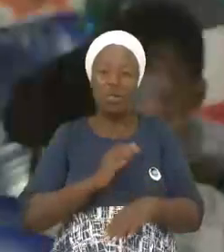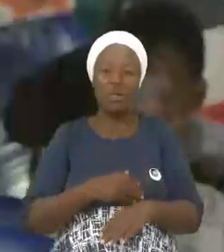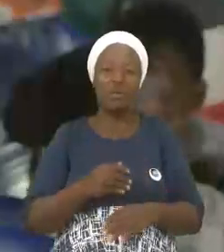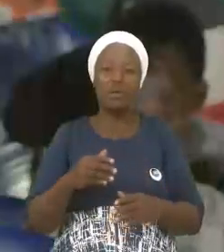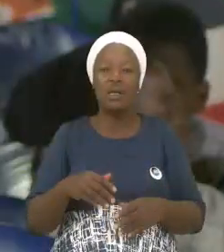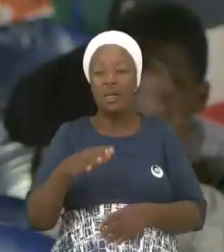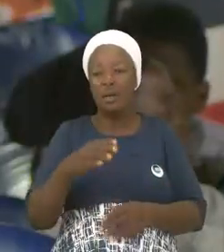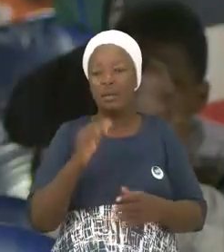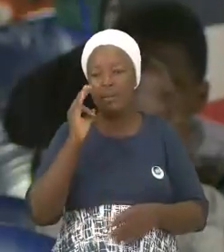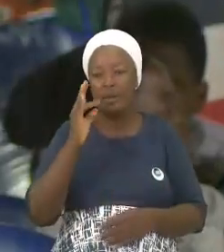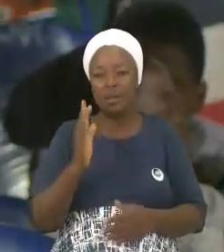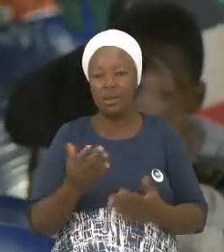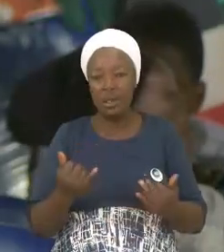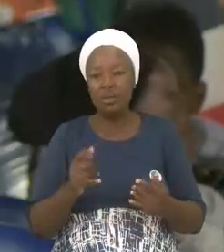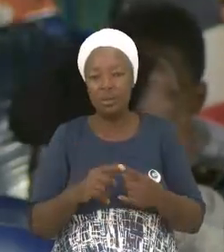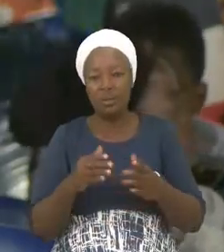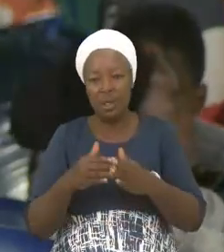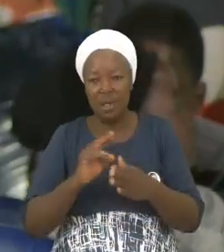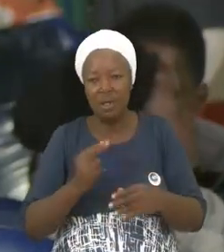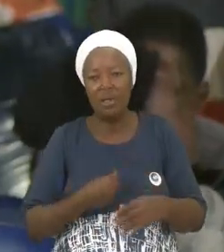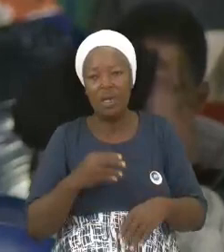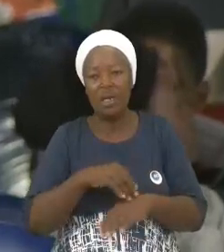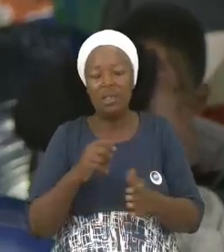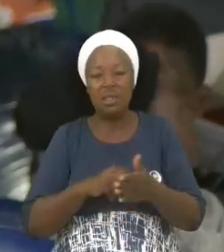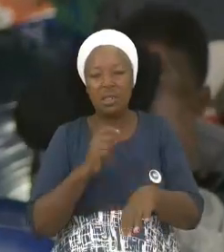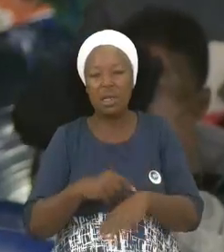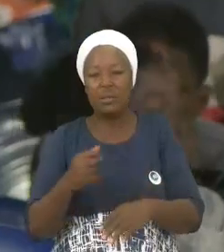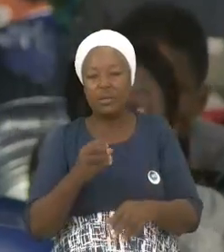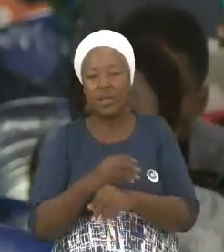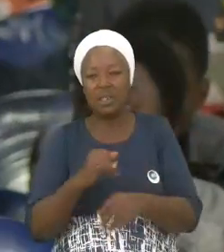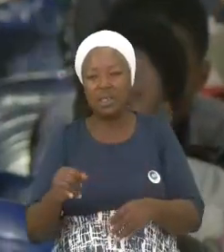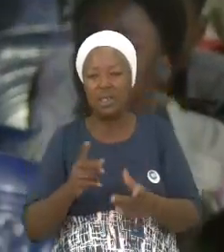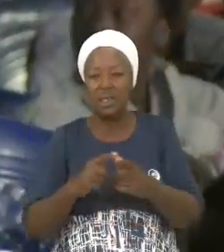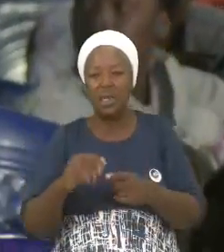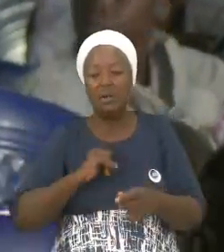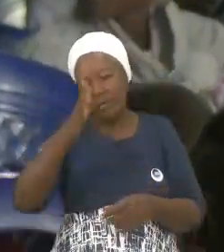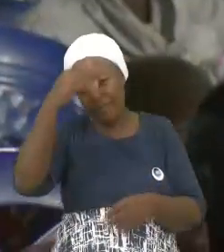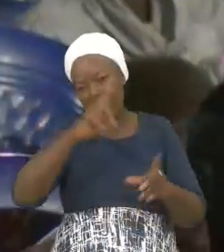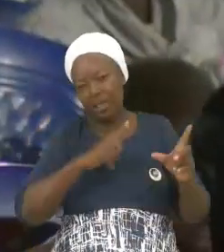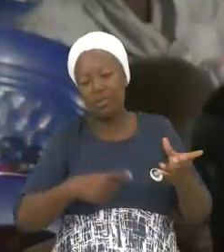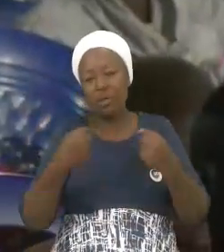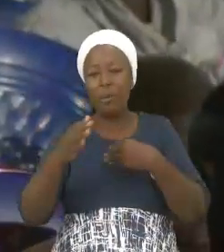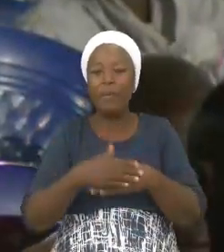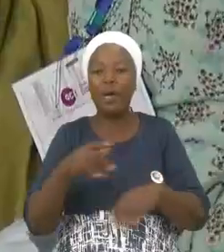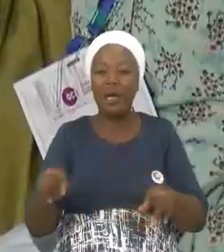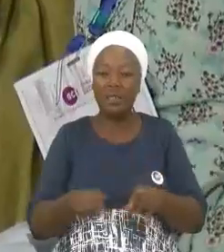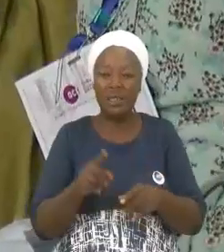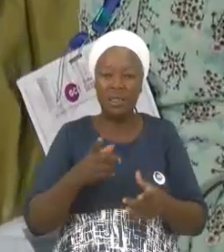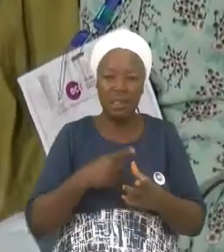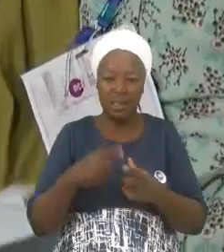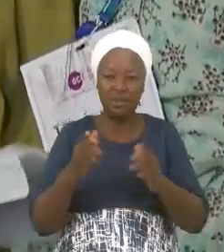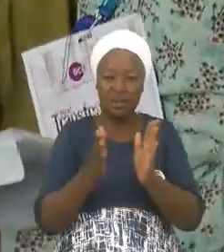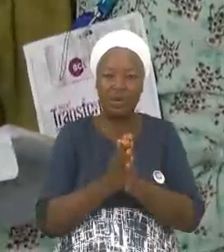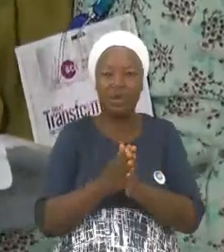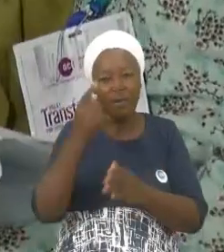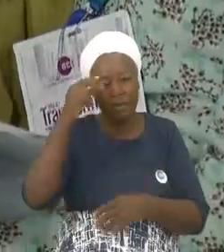us in this time of counseling. I'll be coming back like the Lord raised up and heal that